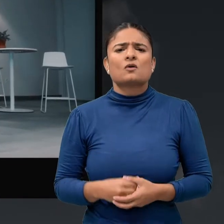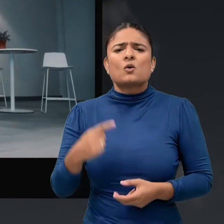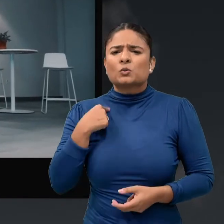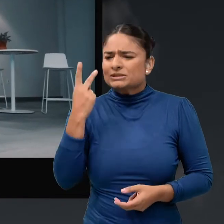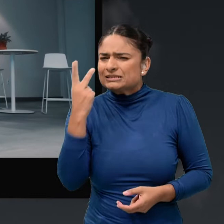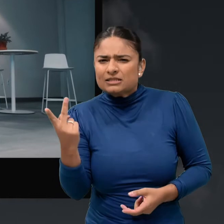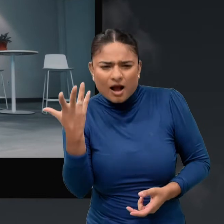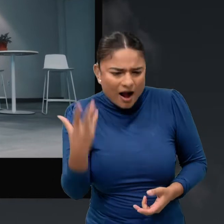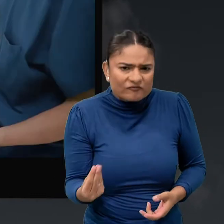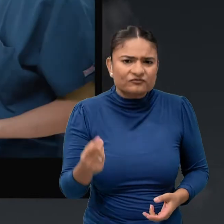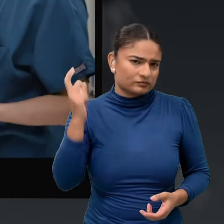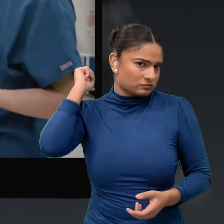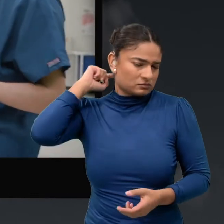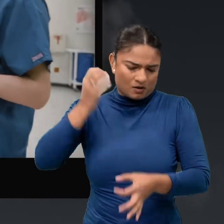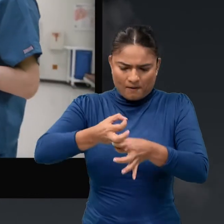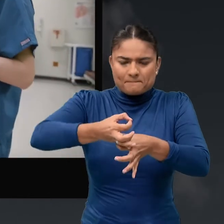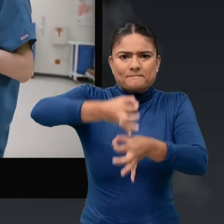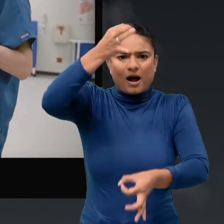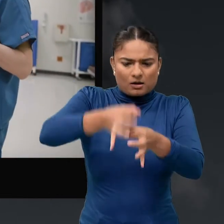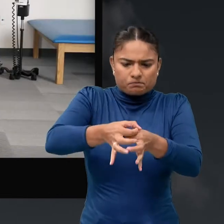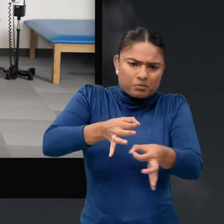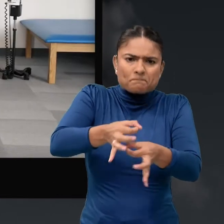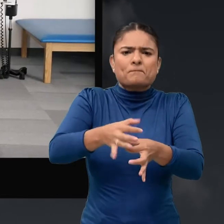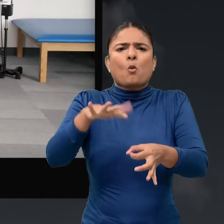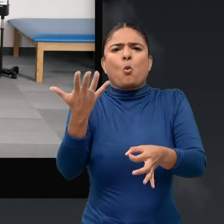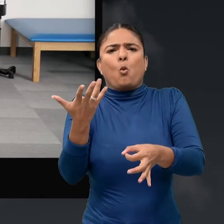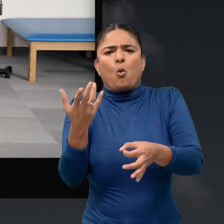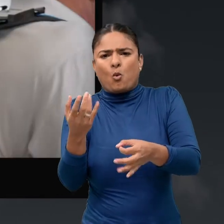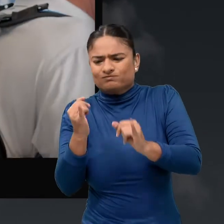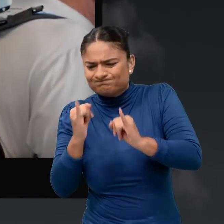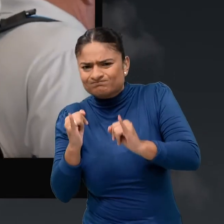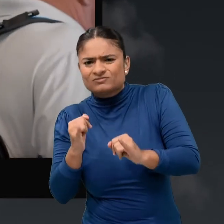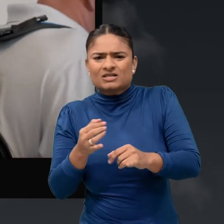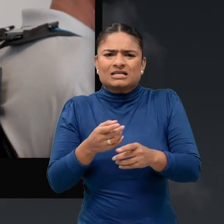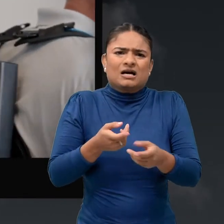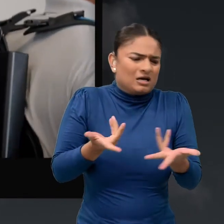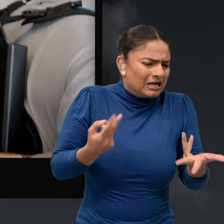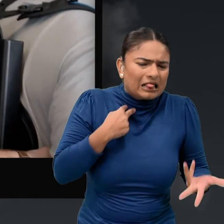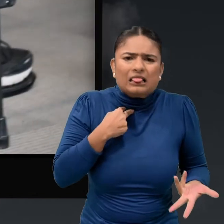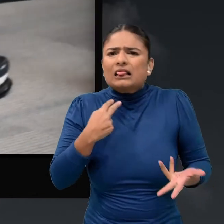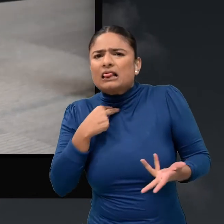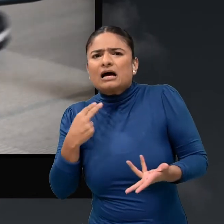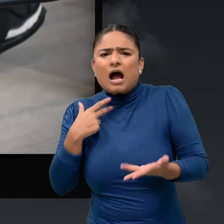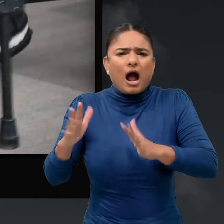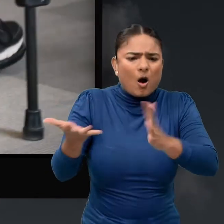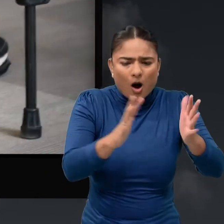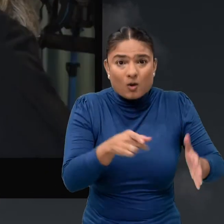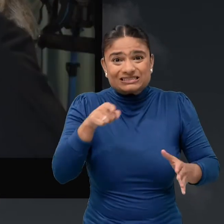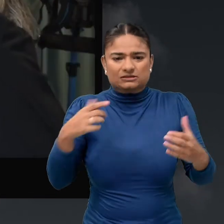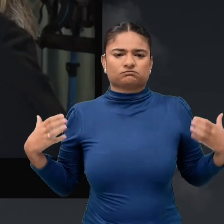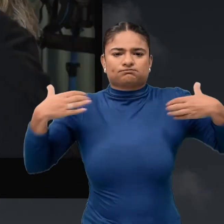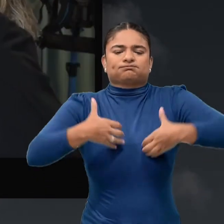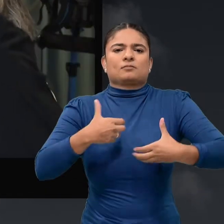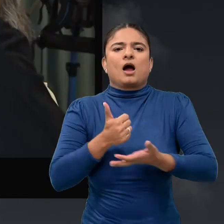It is clear to treat stroke and spinal cord injury patients, and with all they have been adding, you realize it's not just a gait training